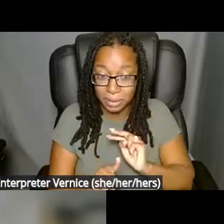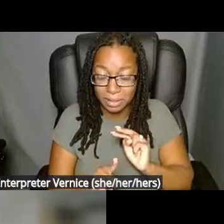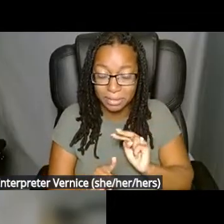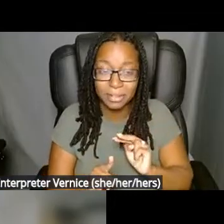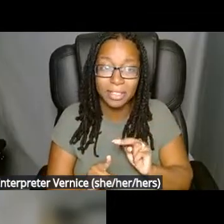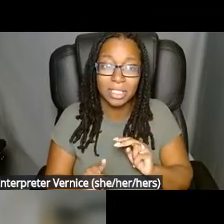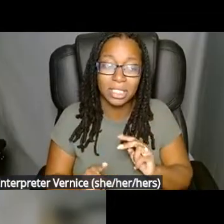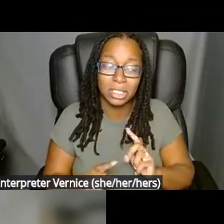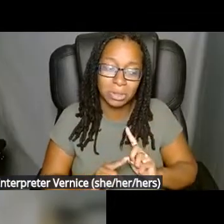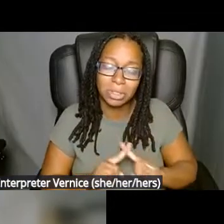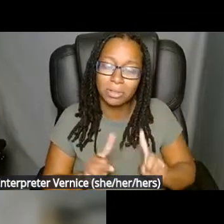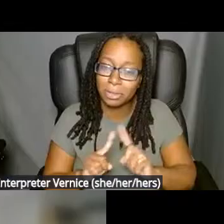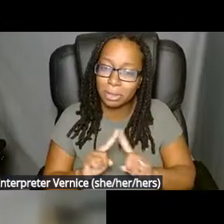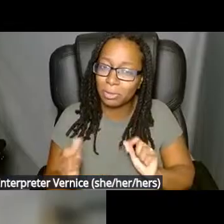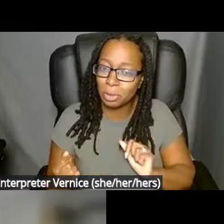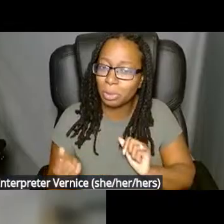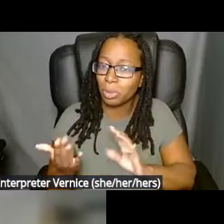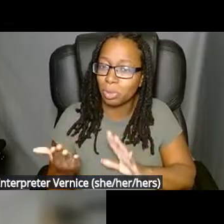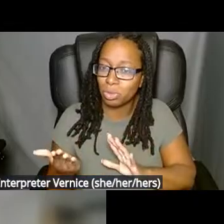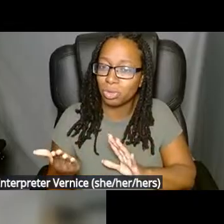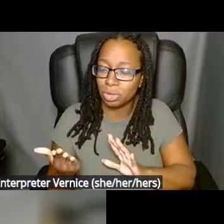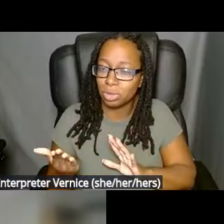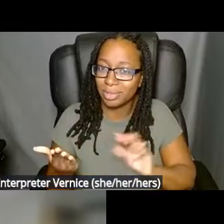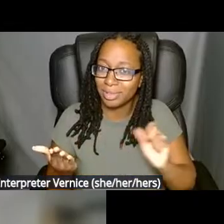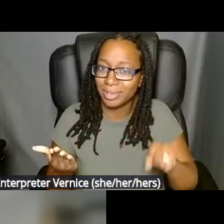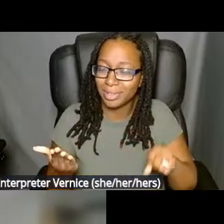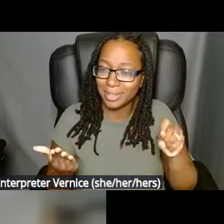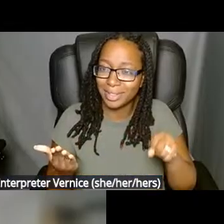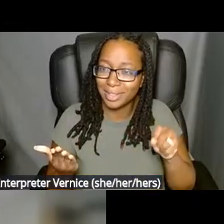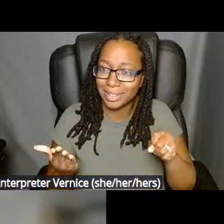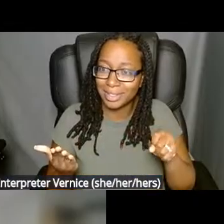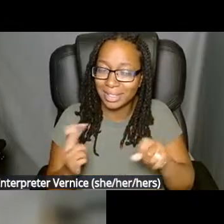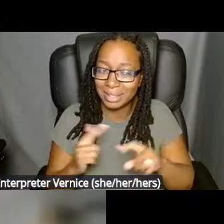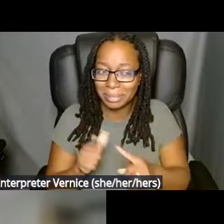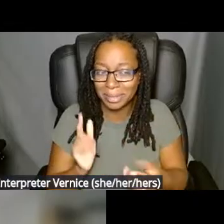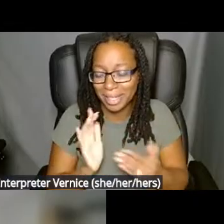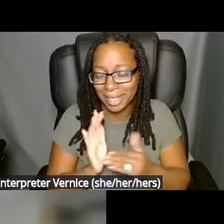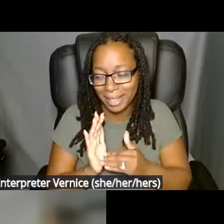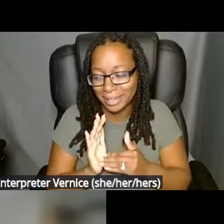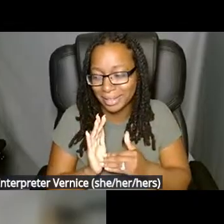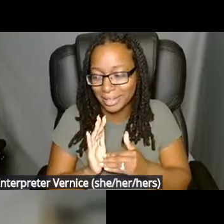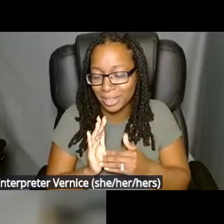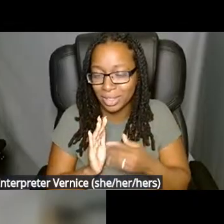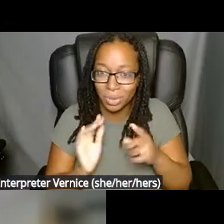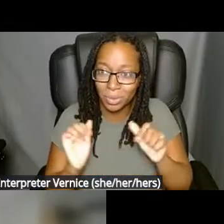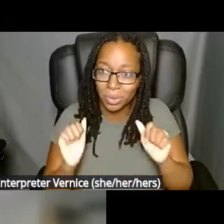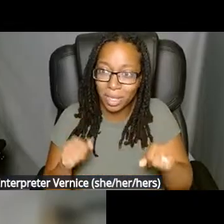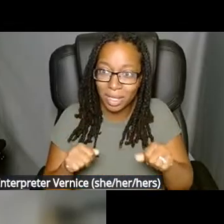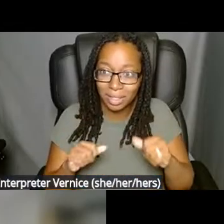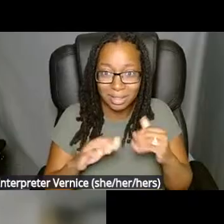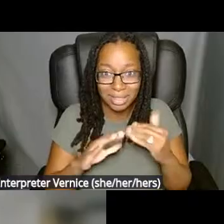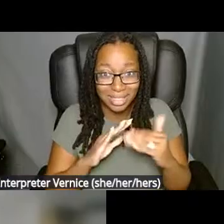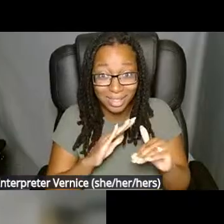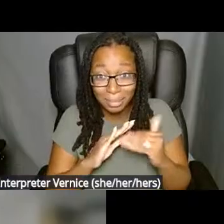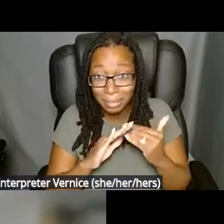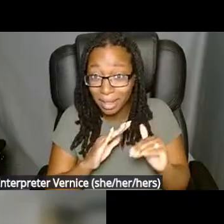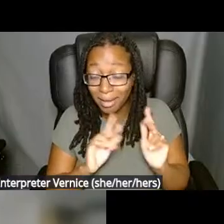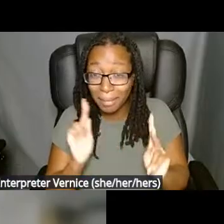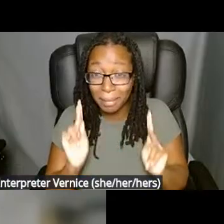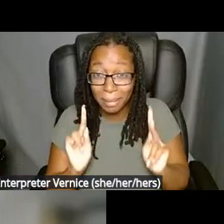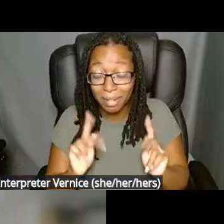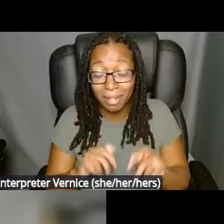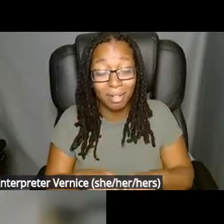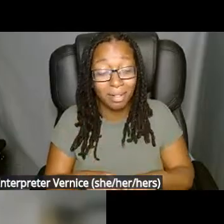other ways of doing it. But again, you can email people. I had